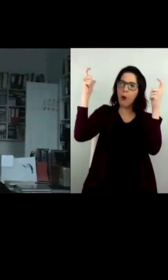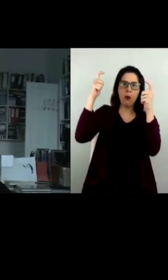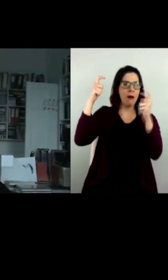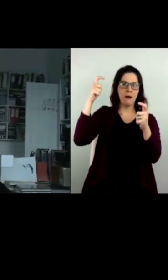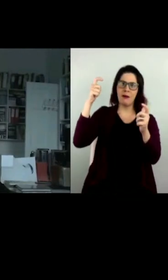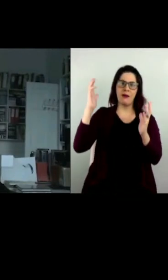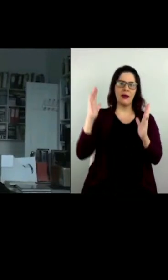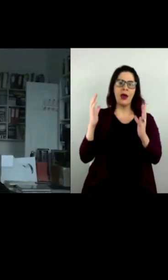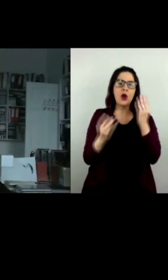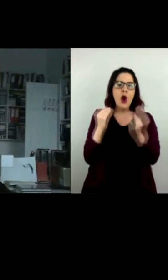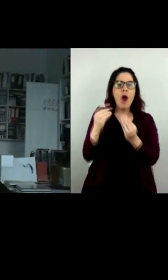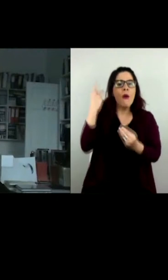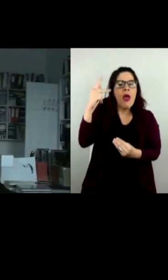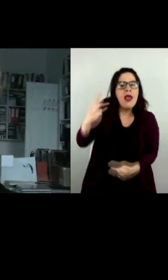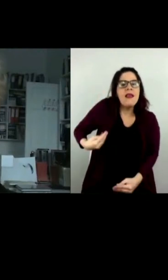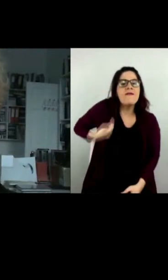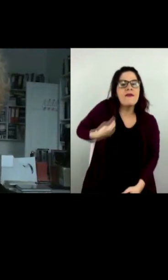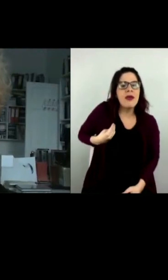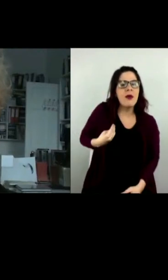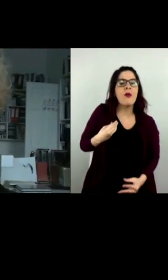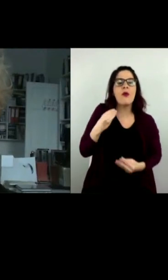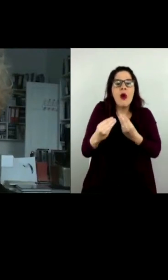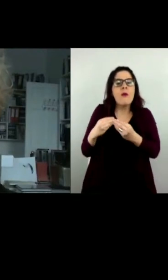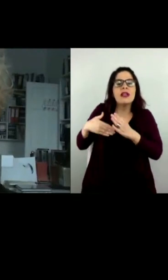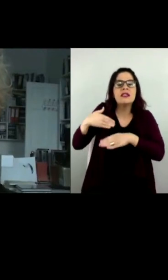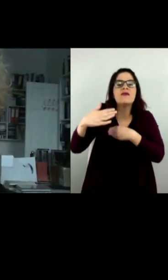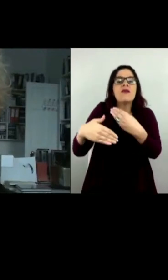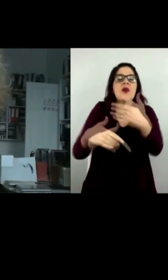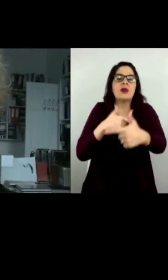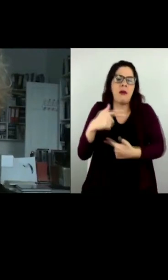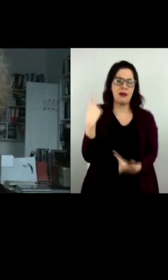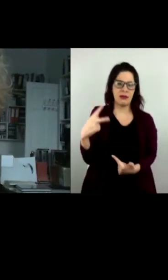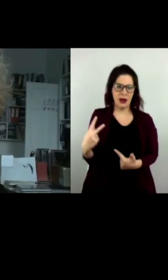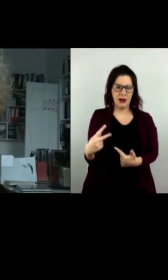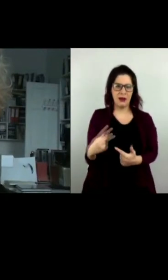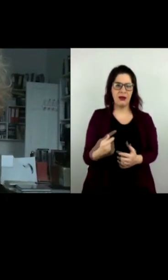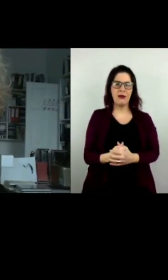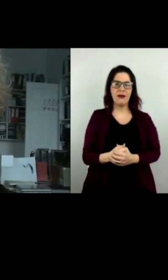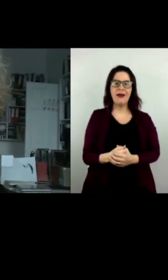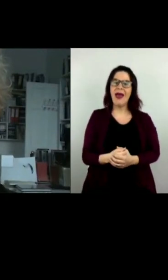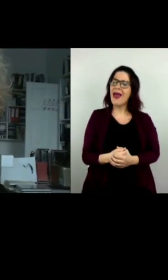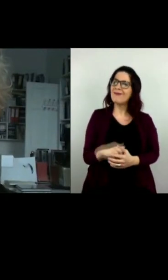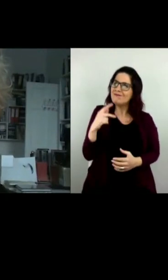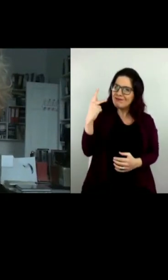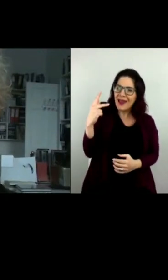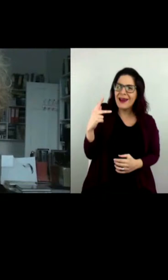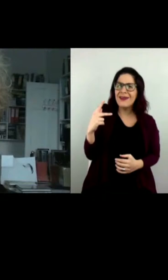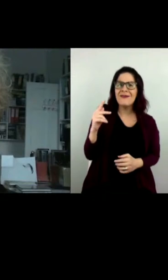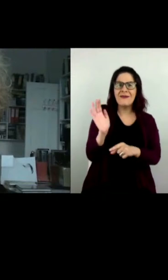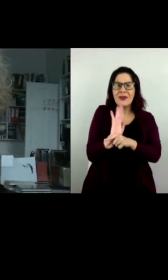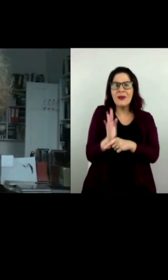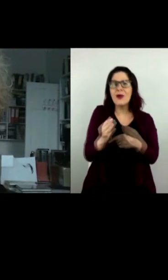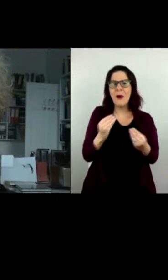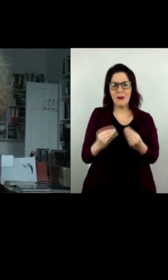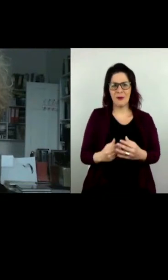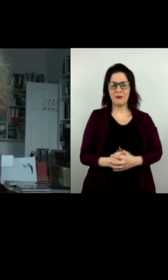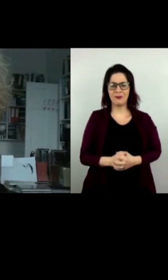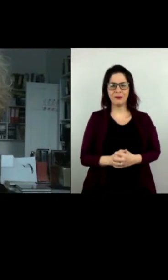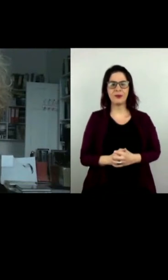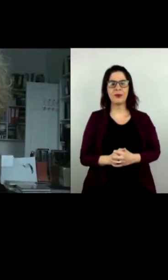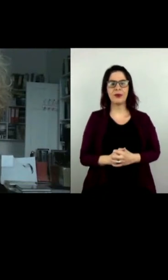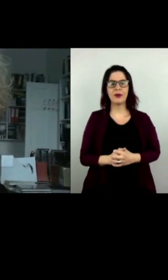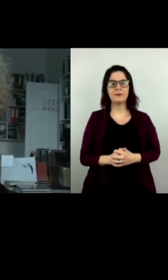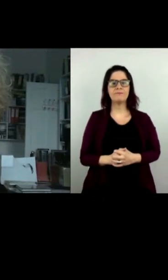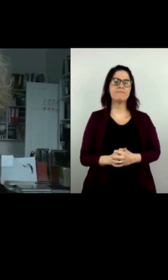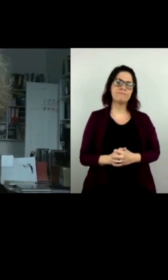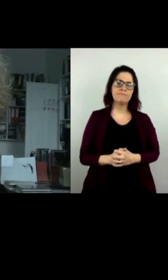How did he develop his since the beginning? I think this is what is particular on your film. You, in a way,